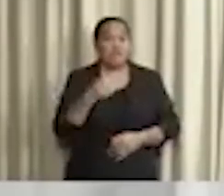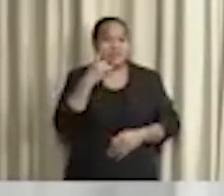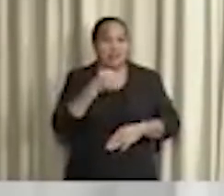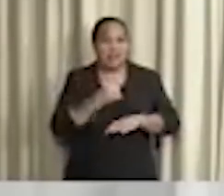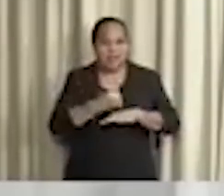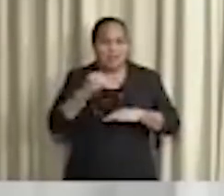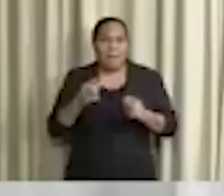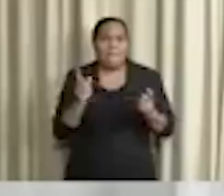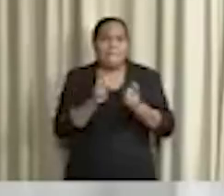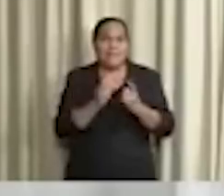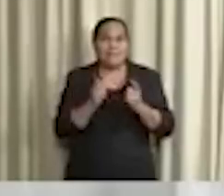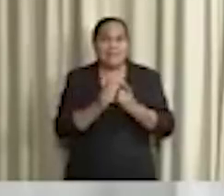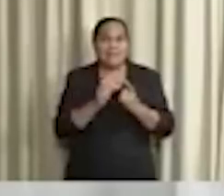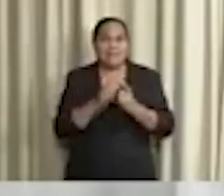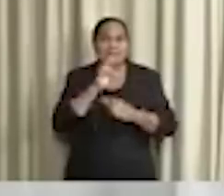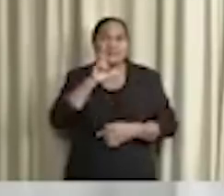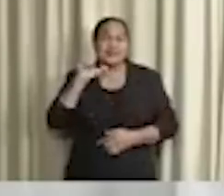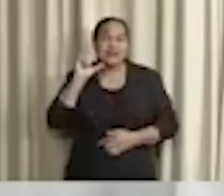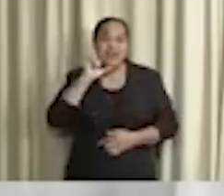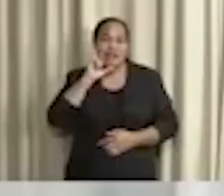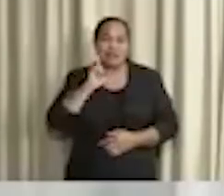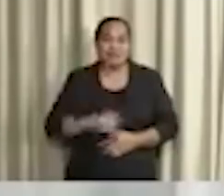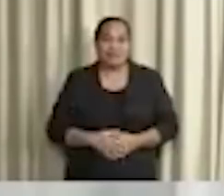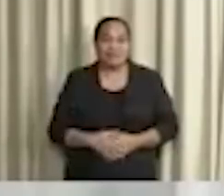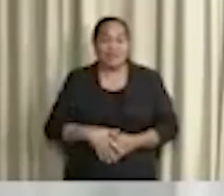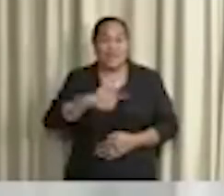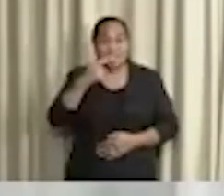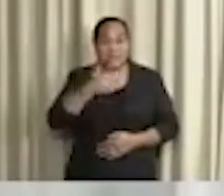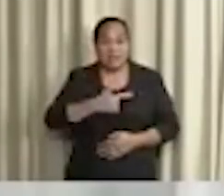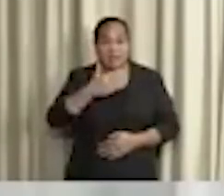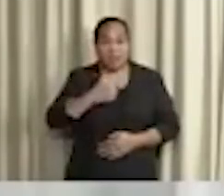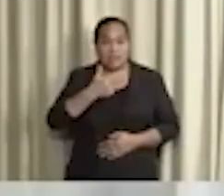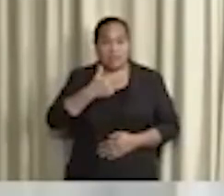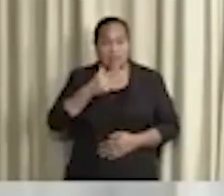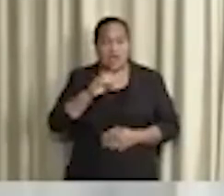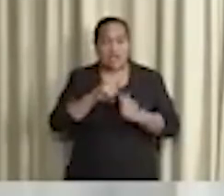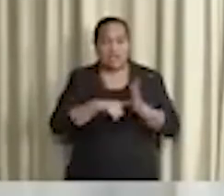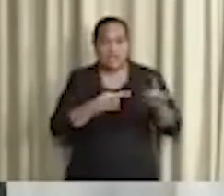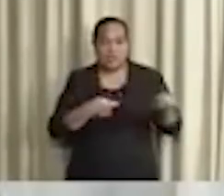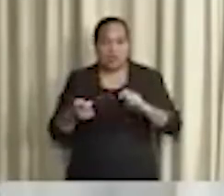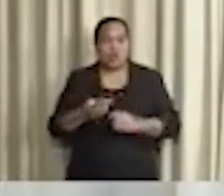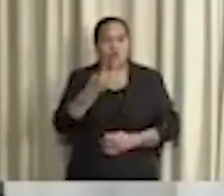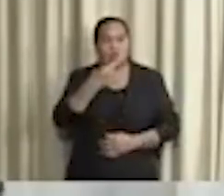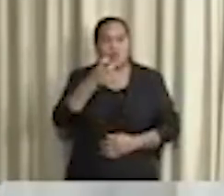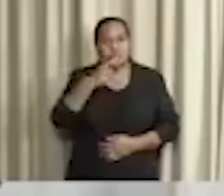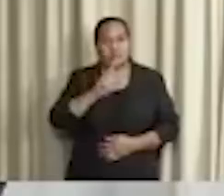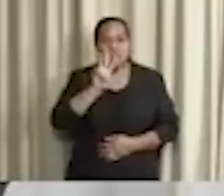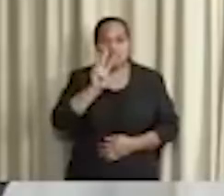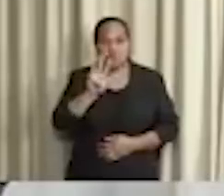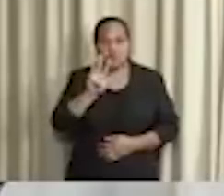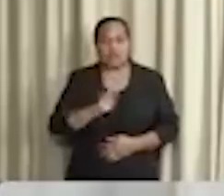that was held yesterday, the 17th of January 2023.